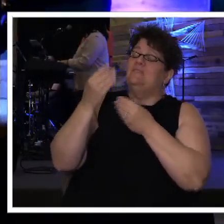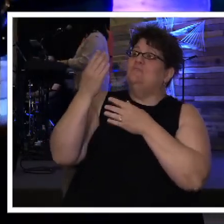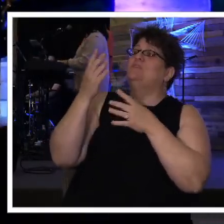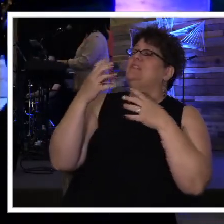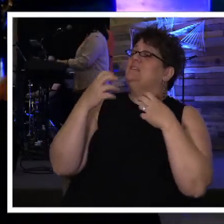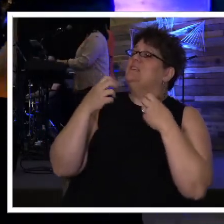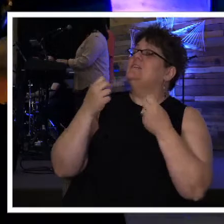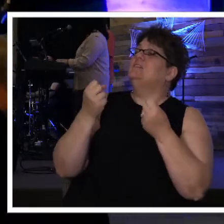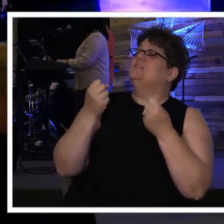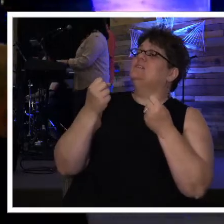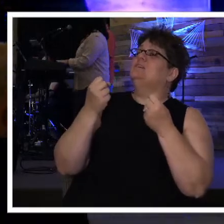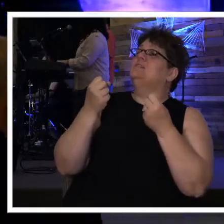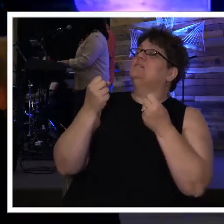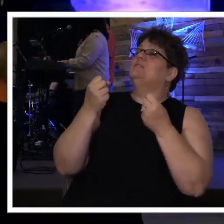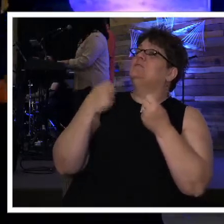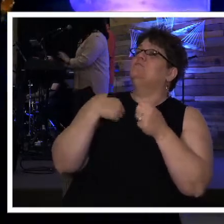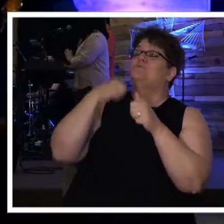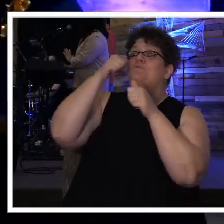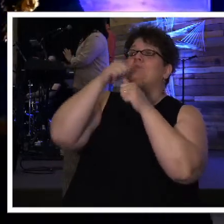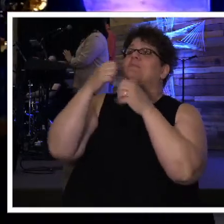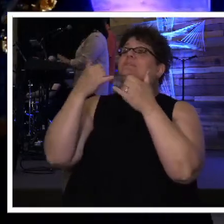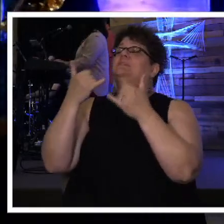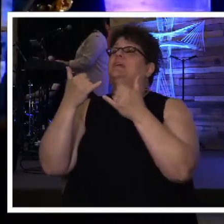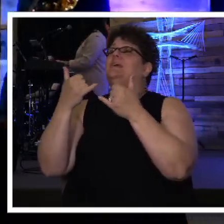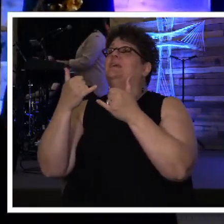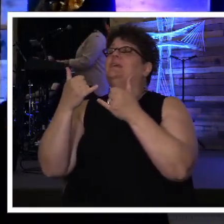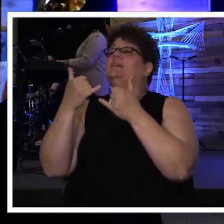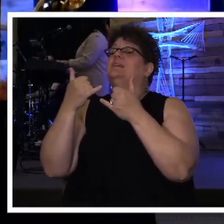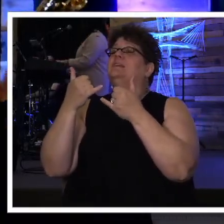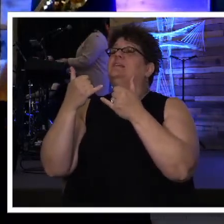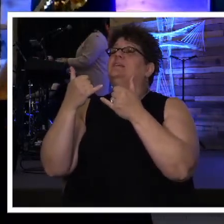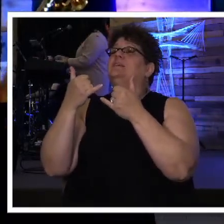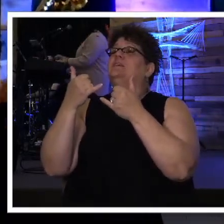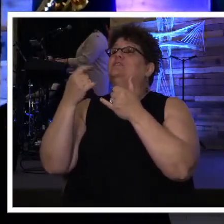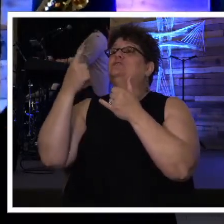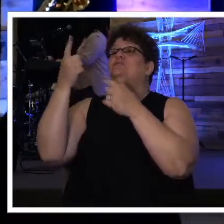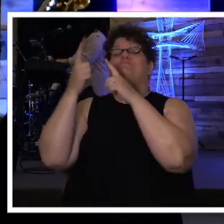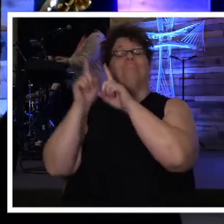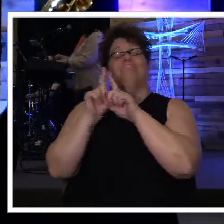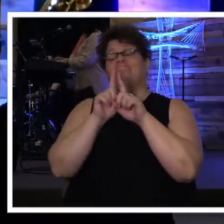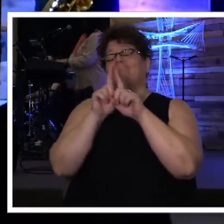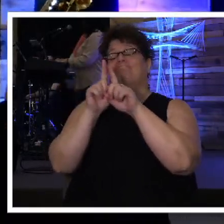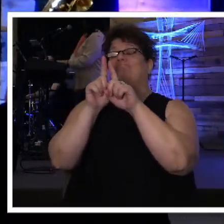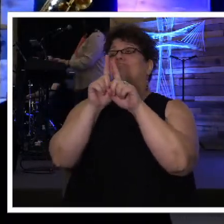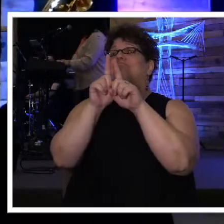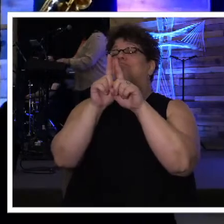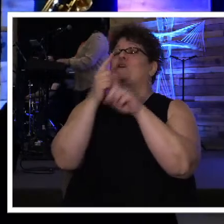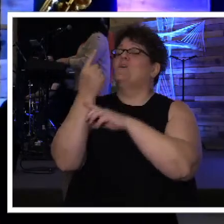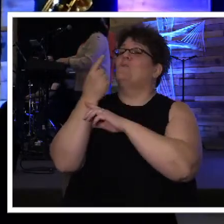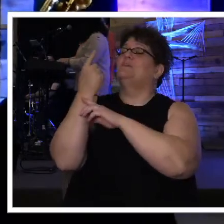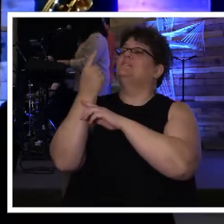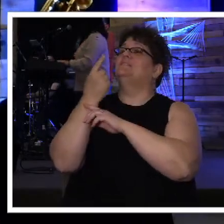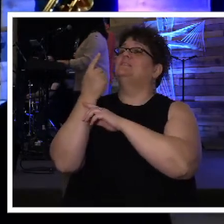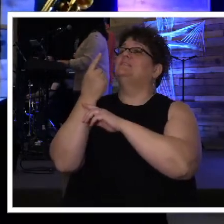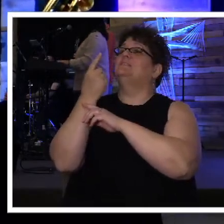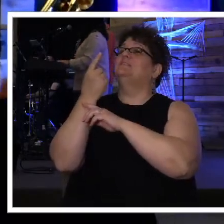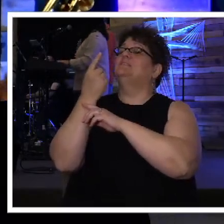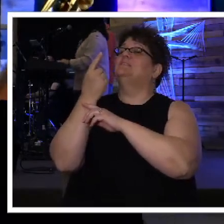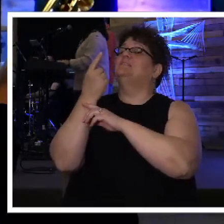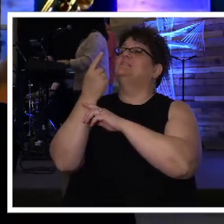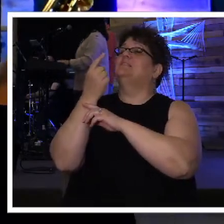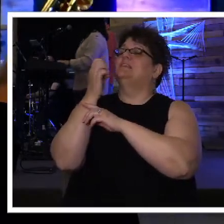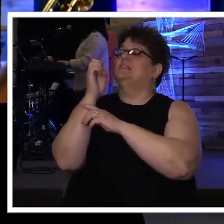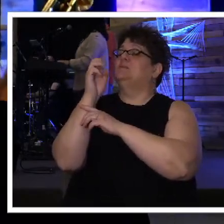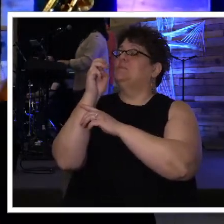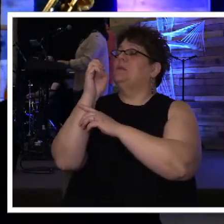today in this worship service, Lord, you are the one who is always with us. Emmanuel, the God who is with us. And so,